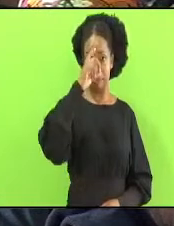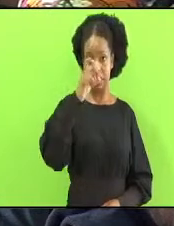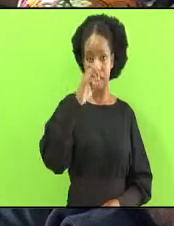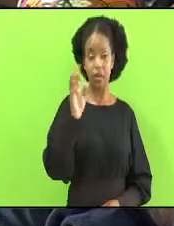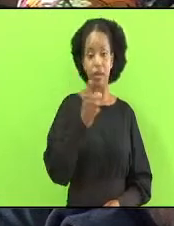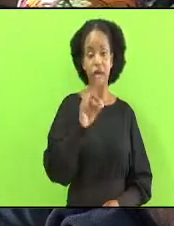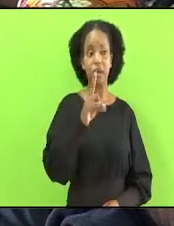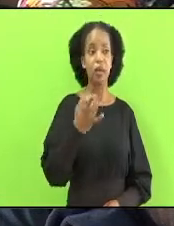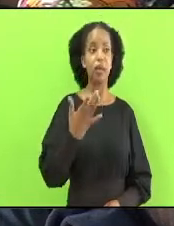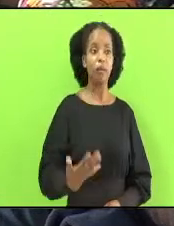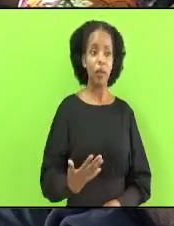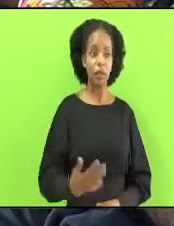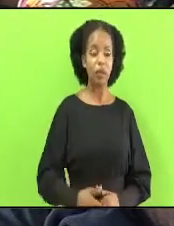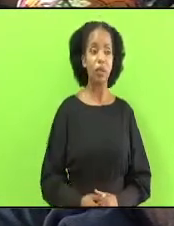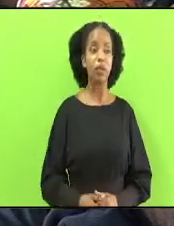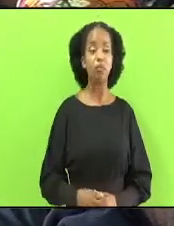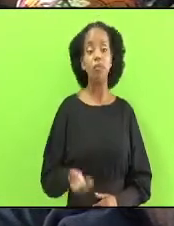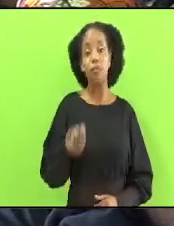Roland